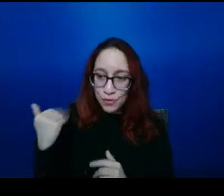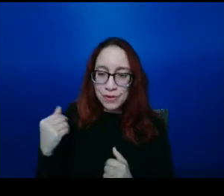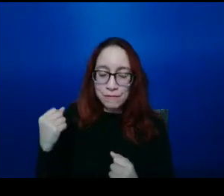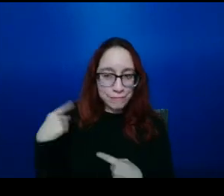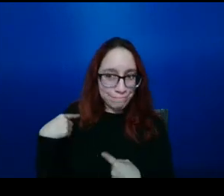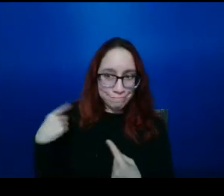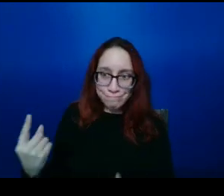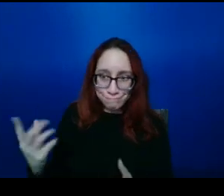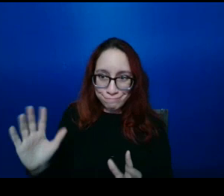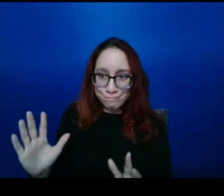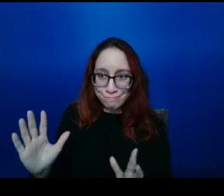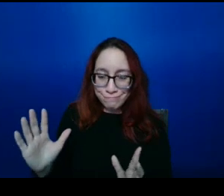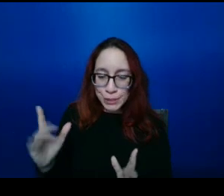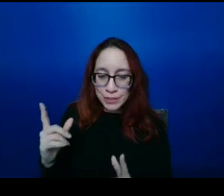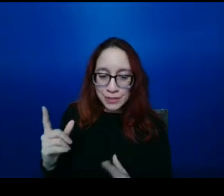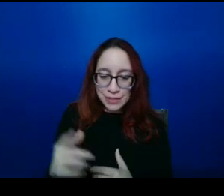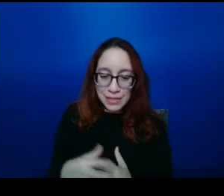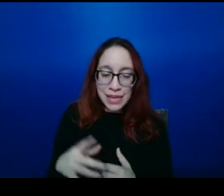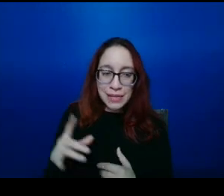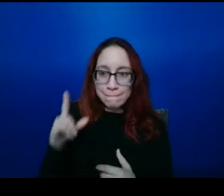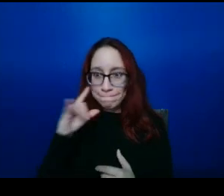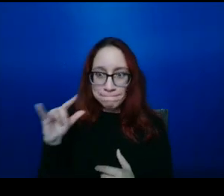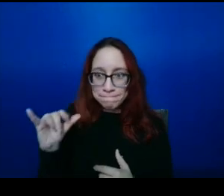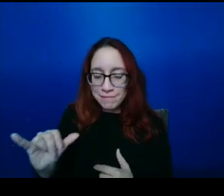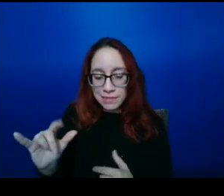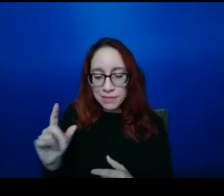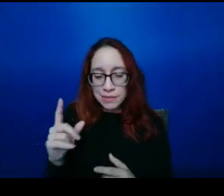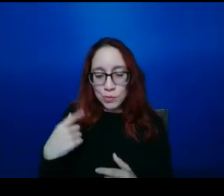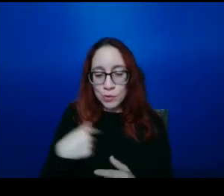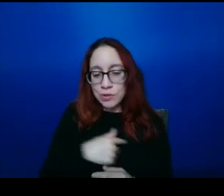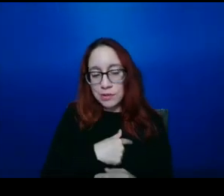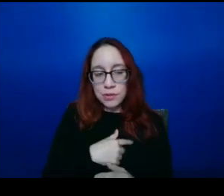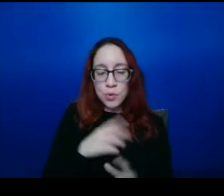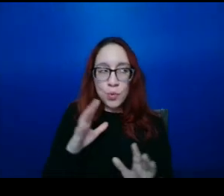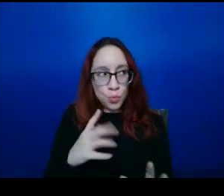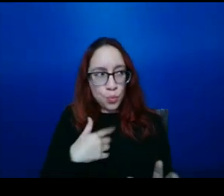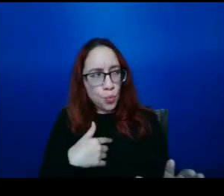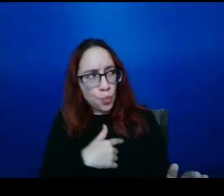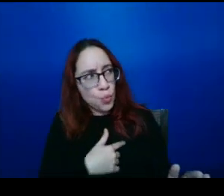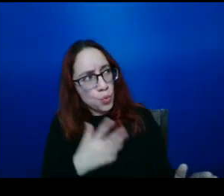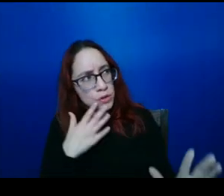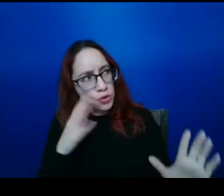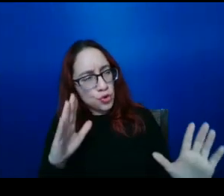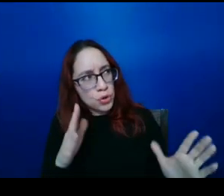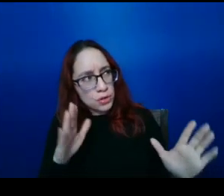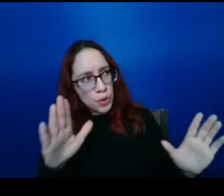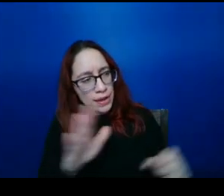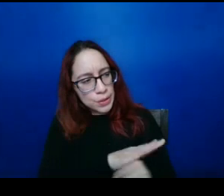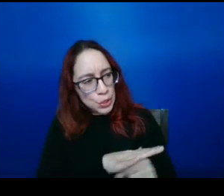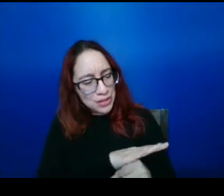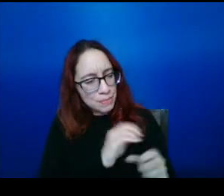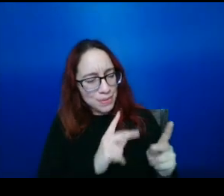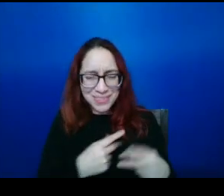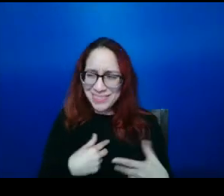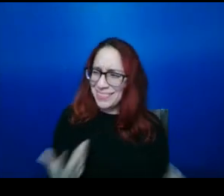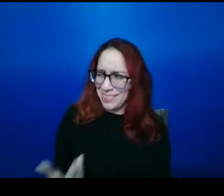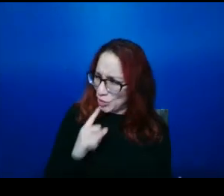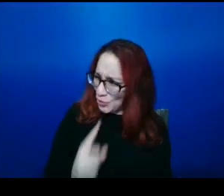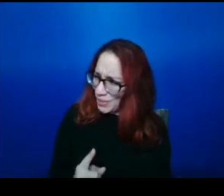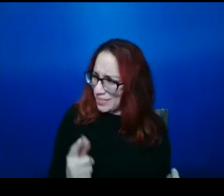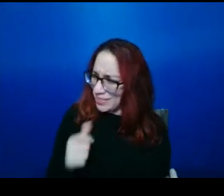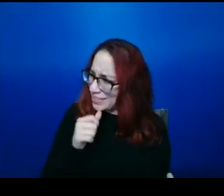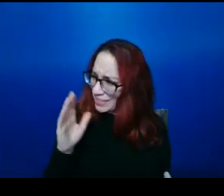forever. I mean, literally forever. And we said, look, we can, this is a great location. Everyone said, well, are you sure?